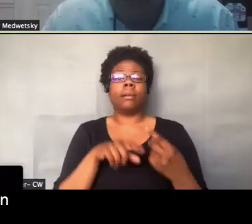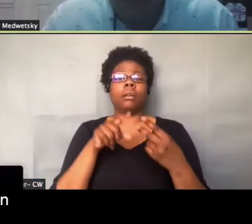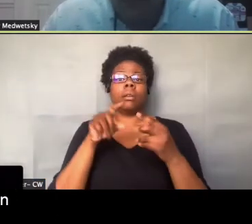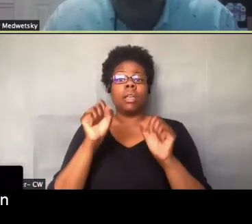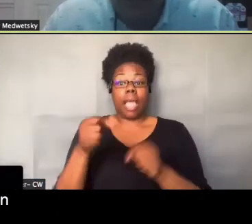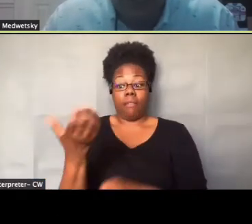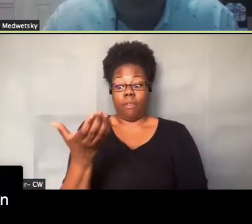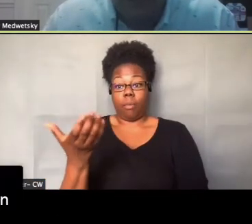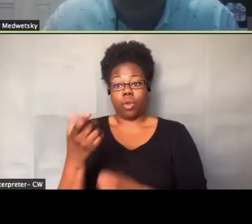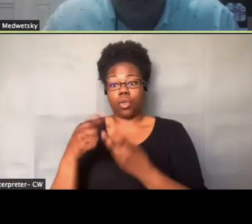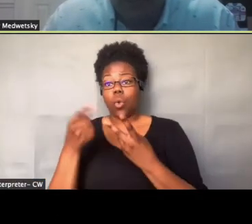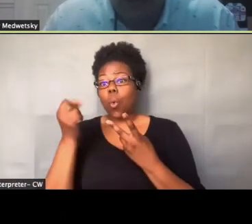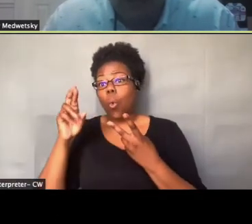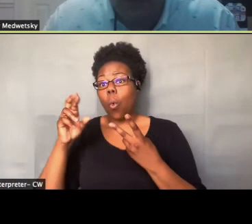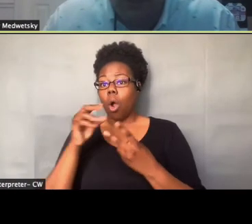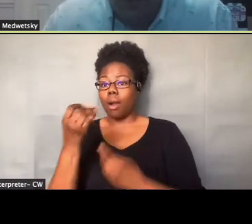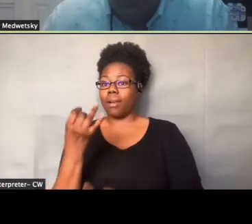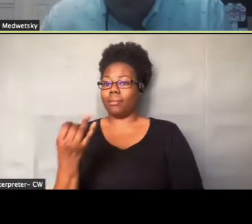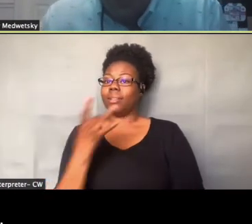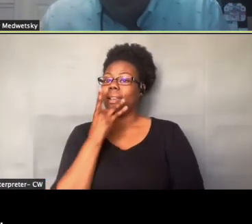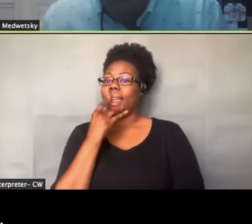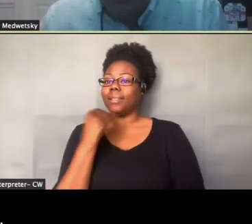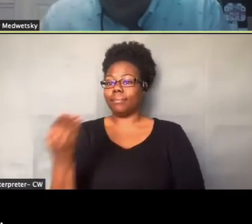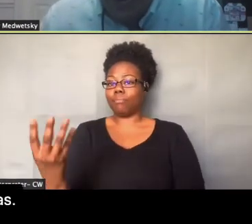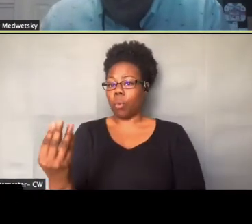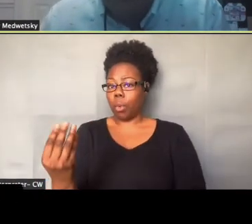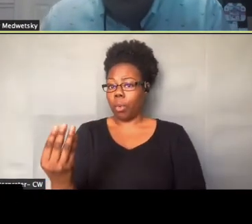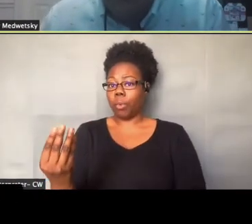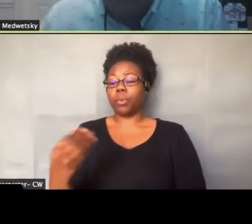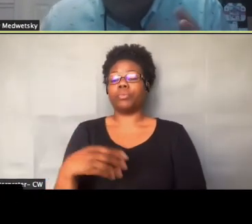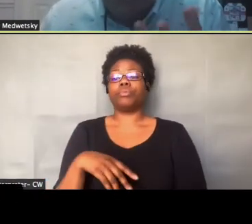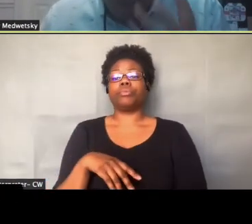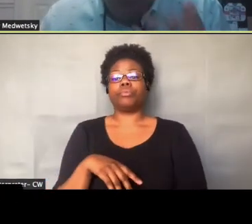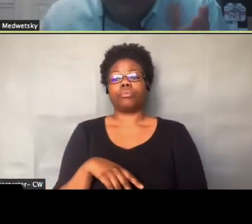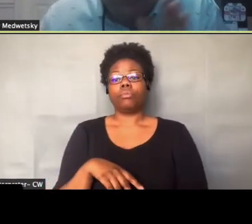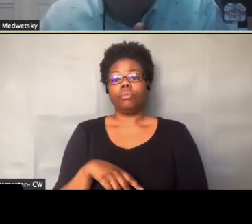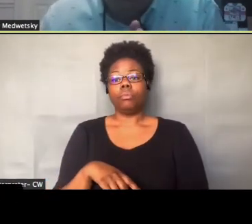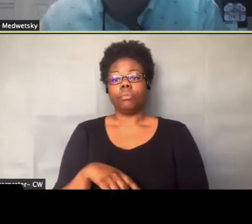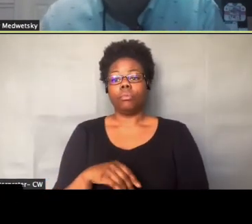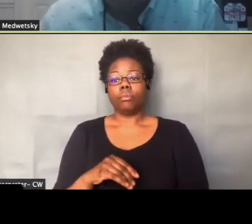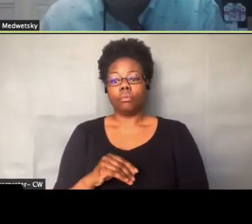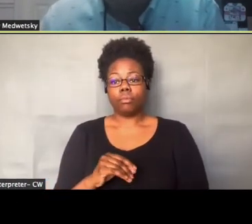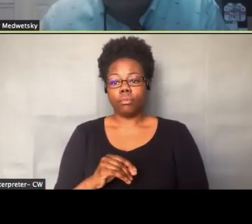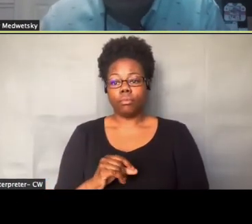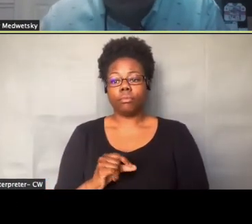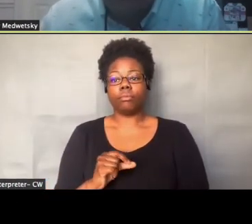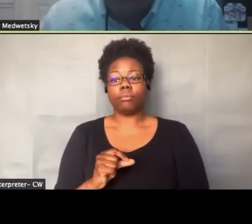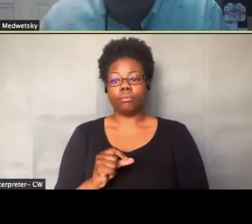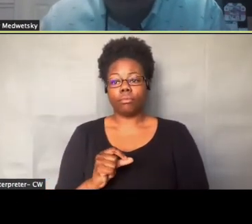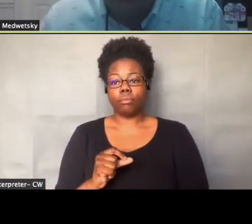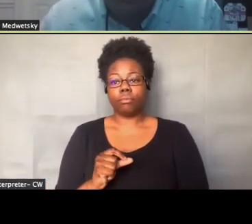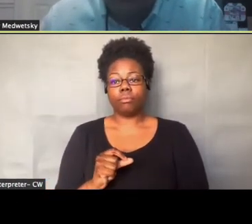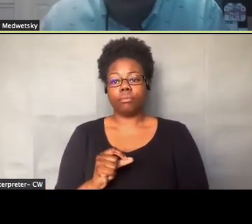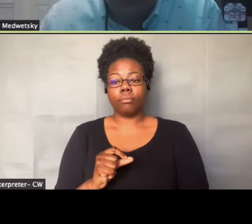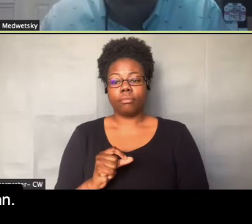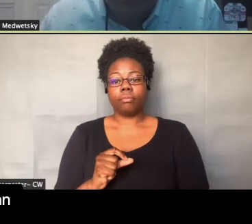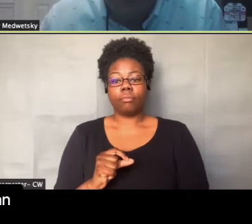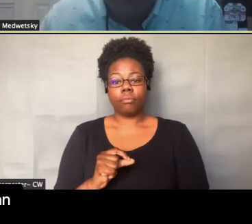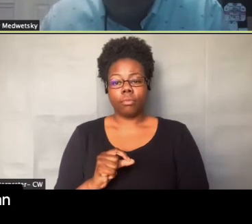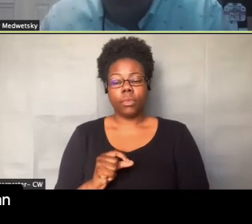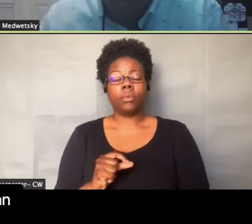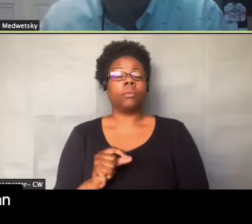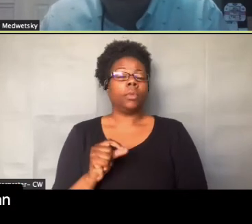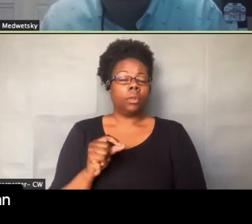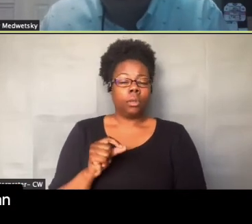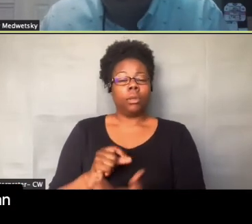And like alerting devices, so they can be triggered. And you can there's a problem in terms of sensitivity, but you can adjust it so